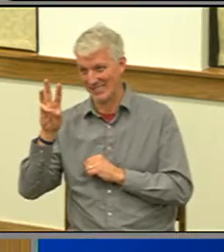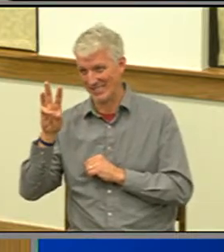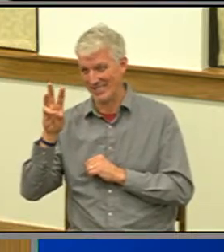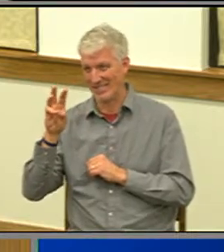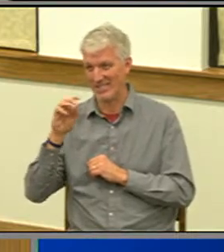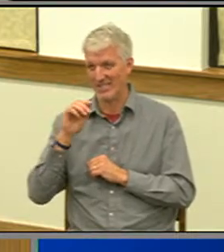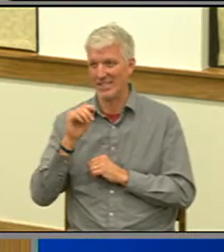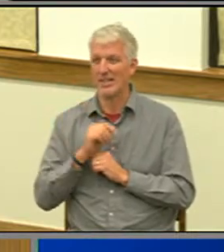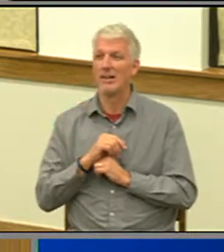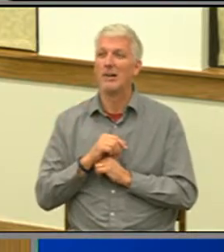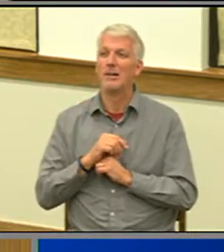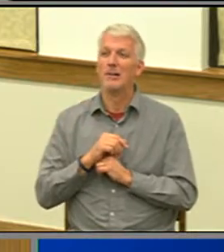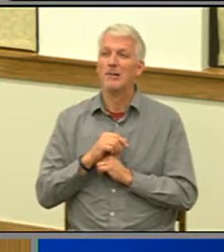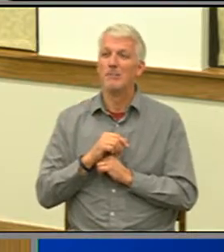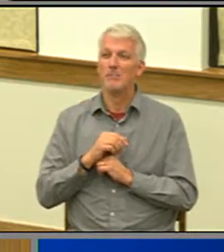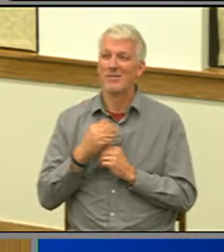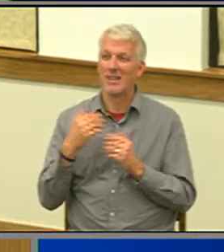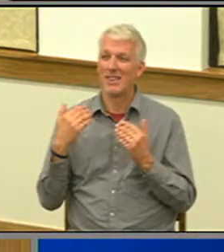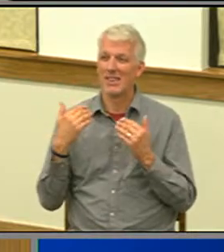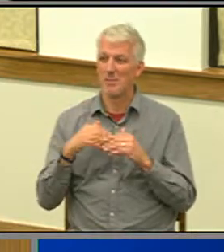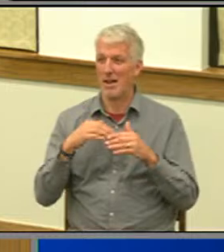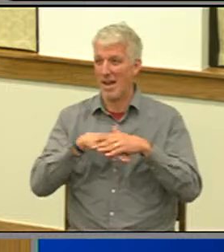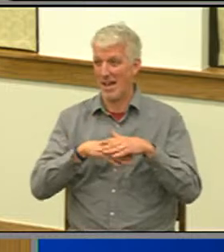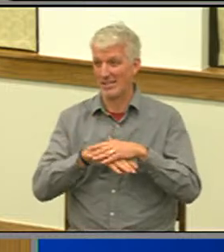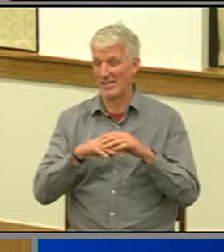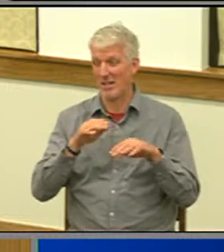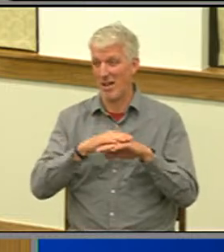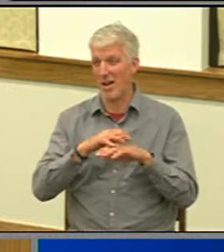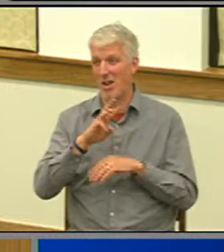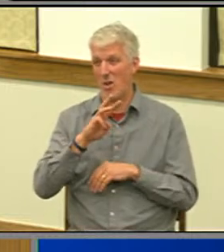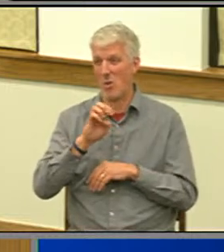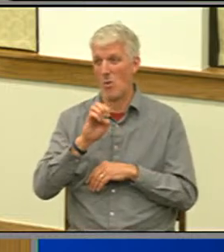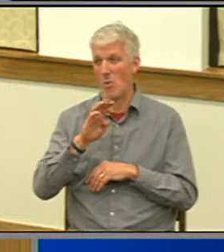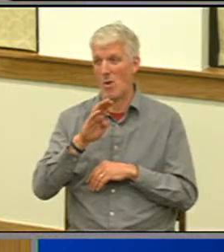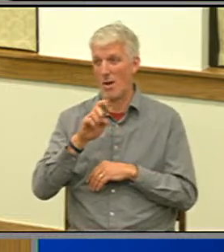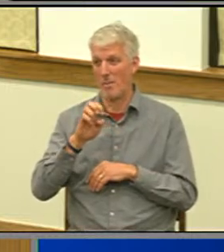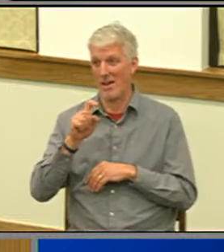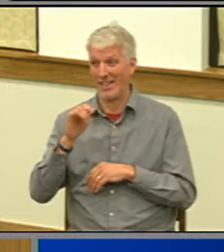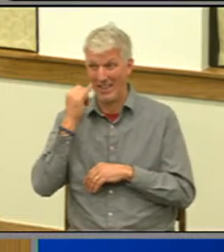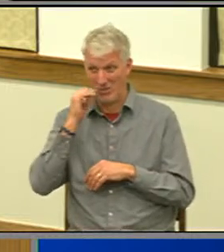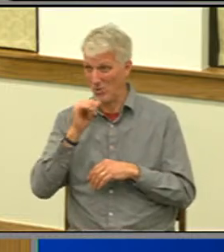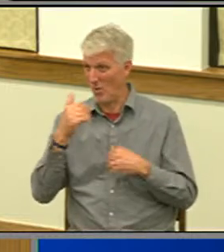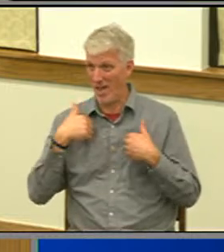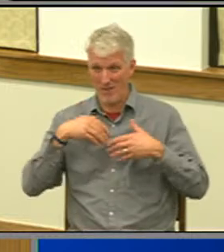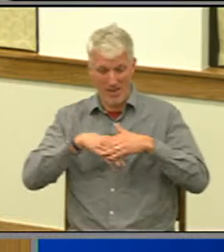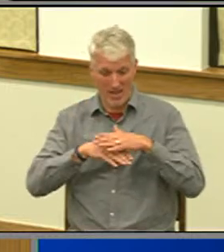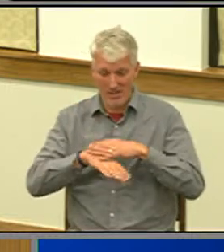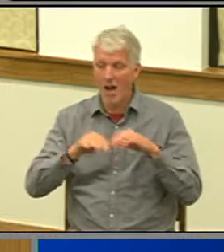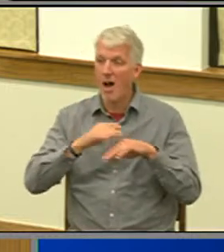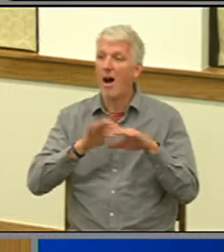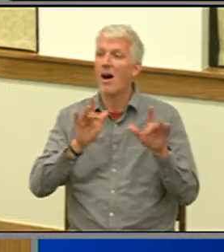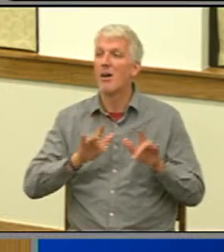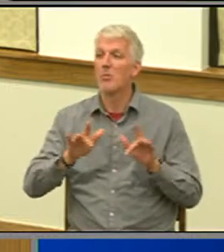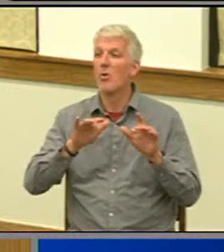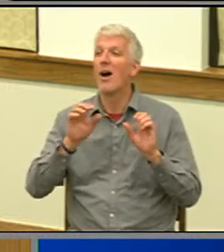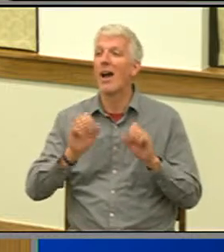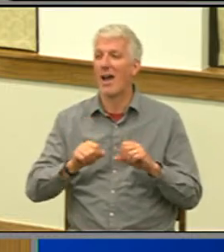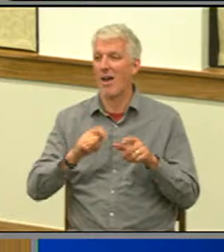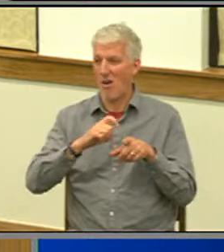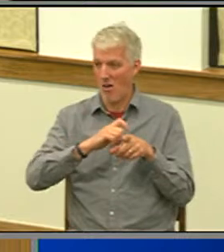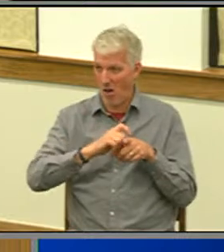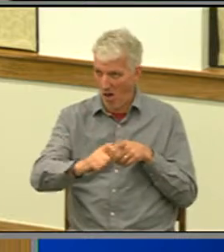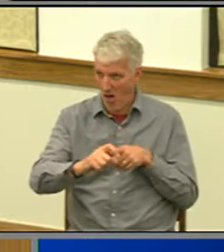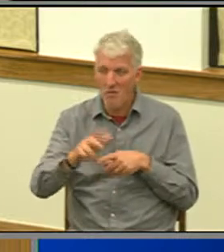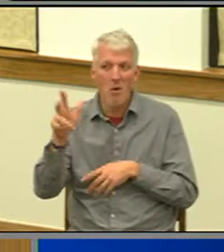on WebEx. For those who don't have access to a computer or the internet, the phone number to call in and listen